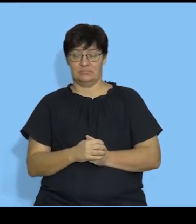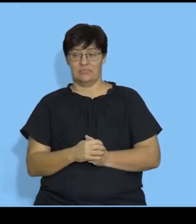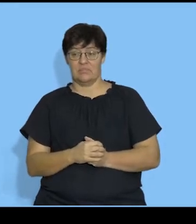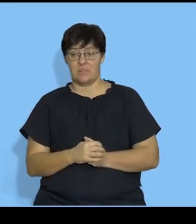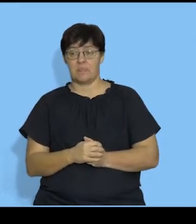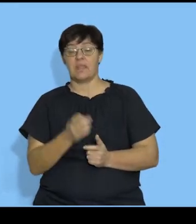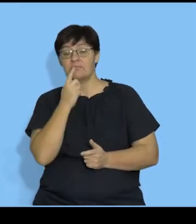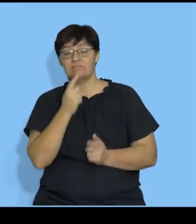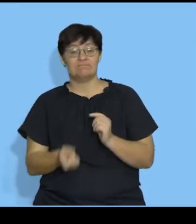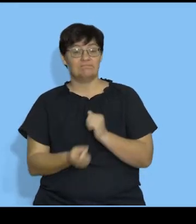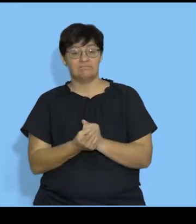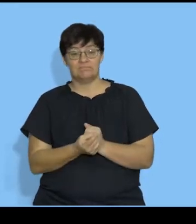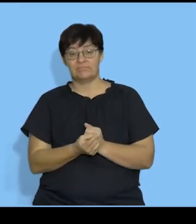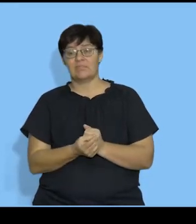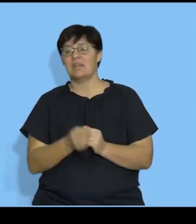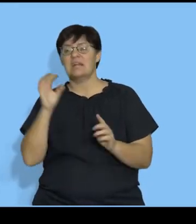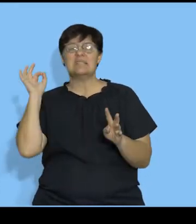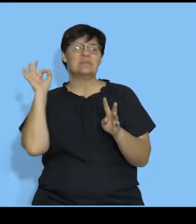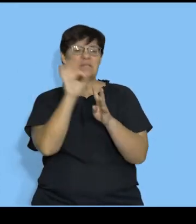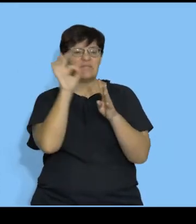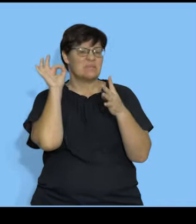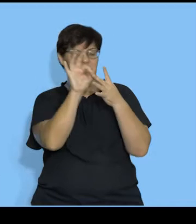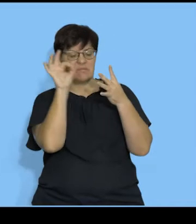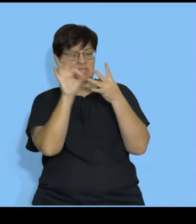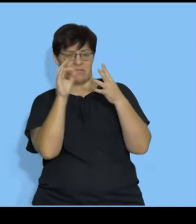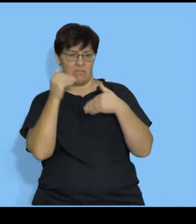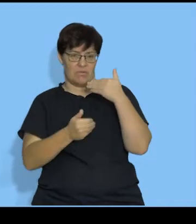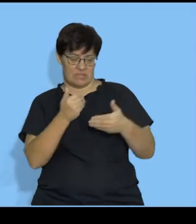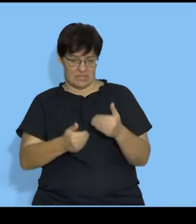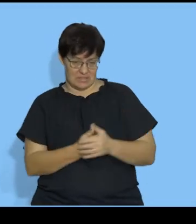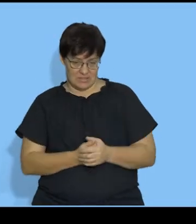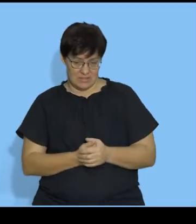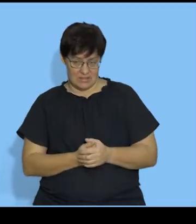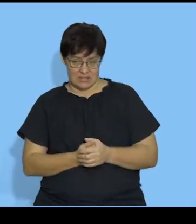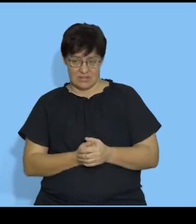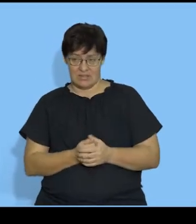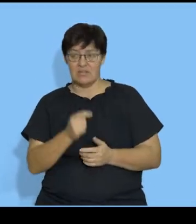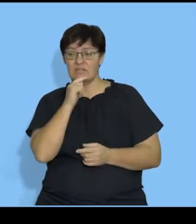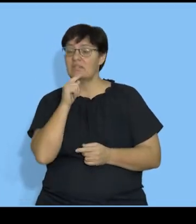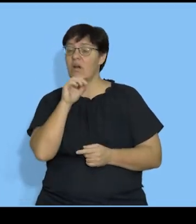undergoes specific processes, all right? So if we talk of an oxidizing agent